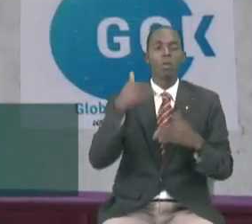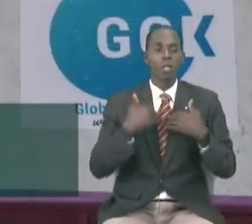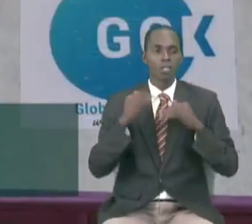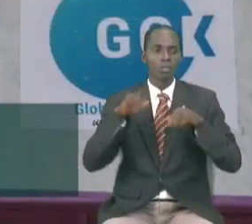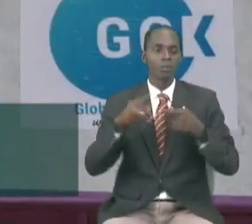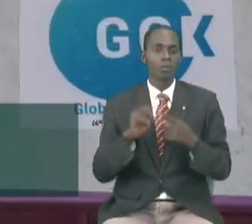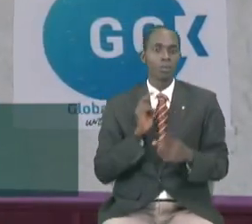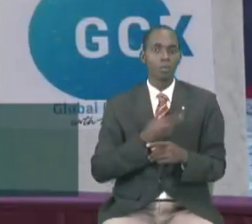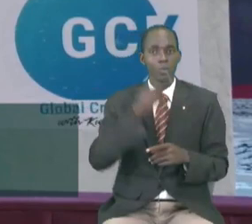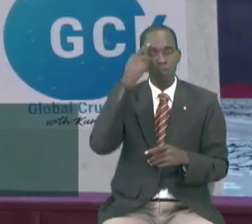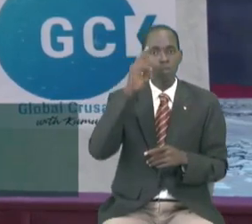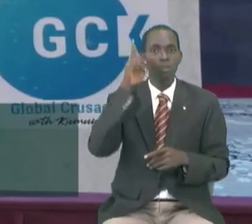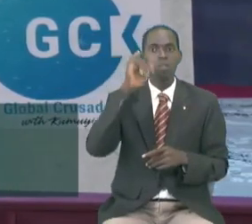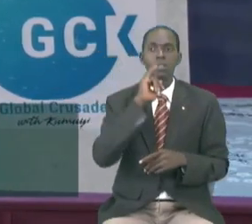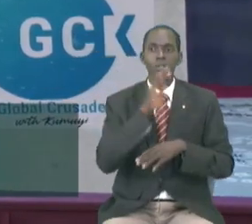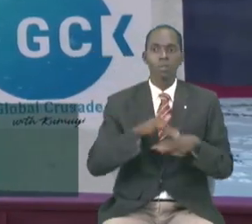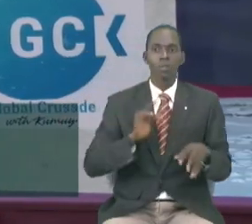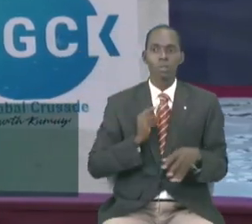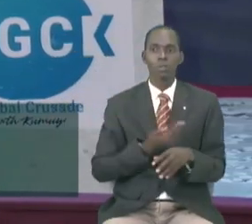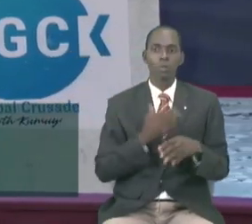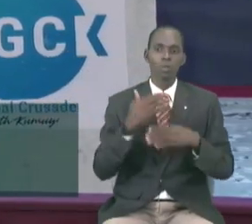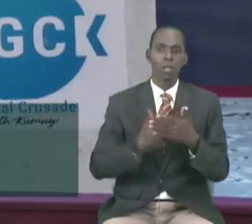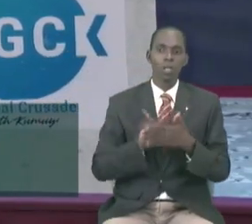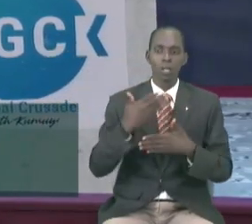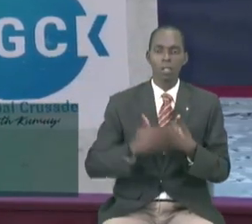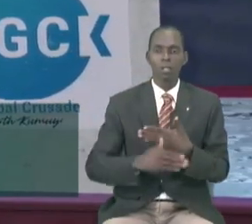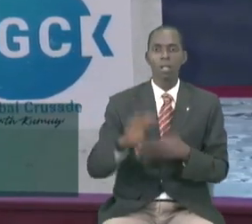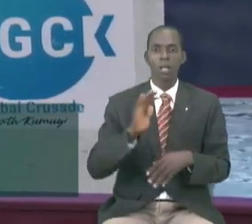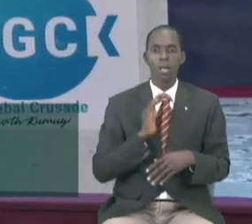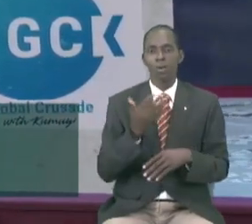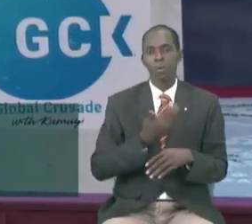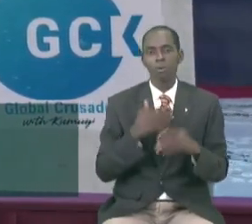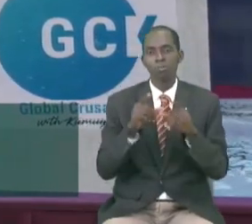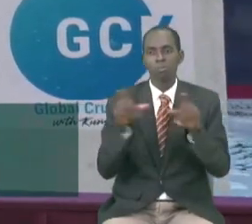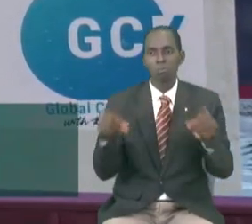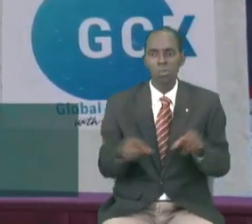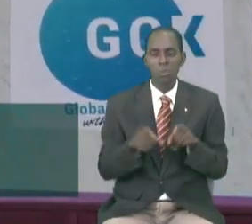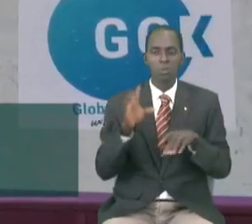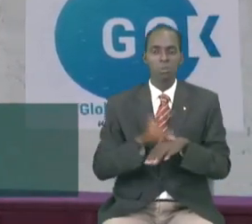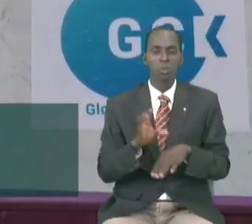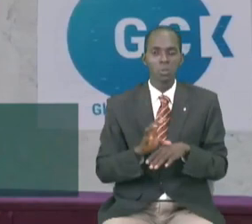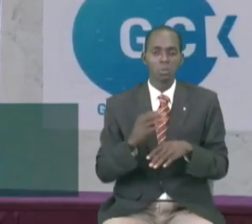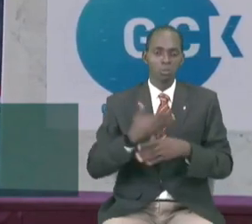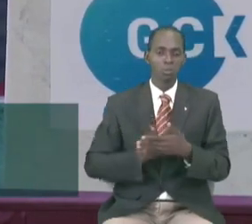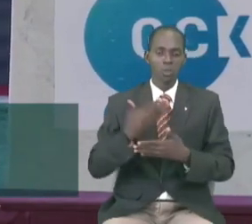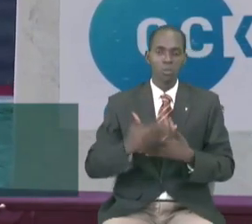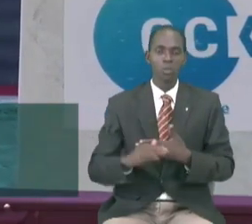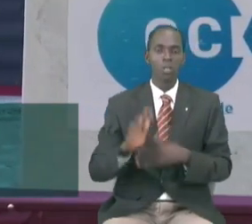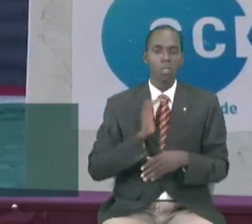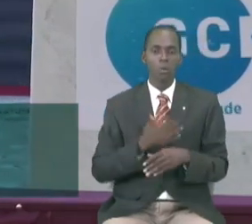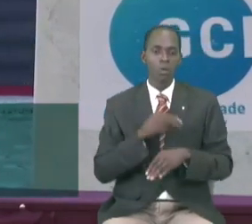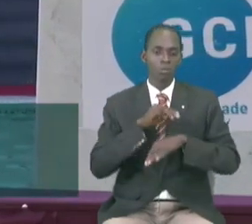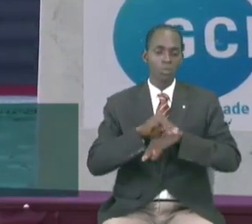our denomination, beyond our state, beyond our country. He called him beyond